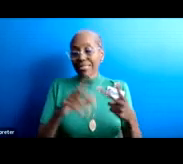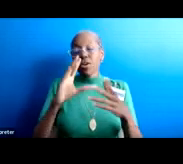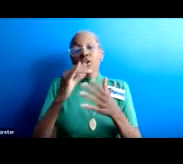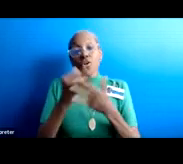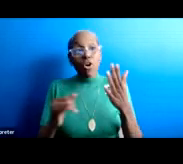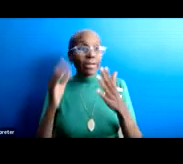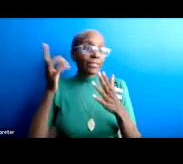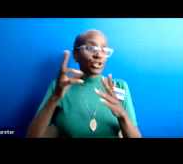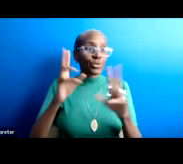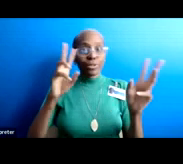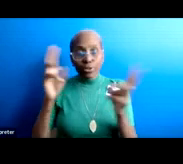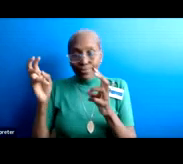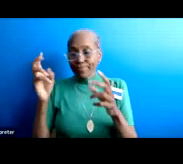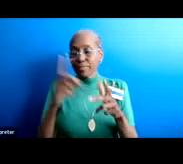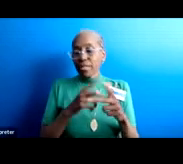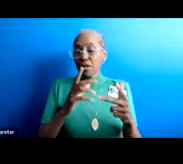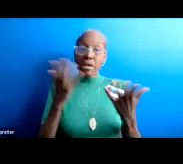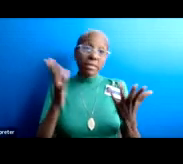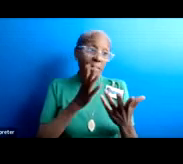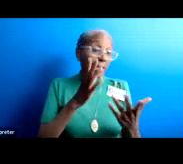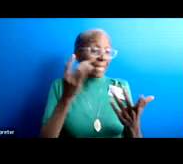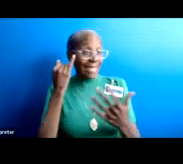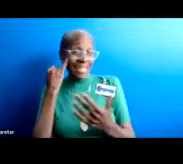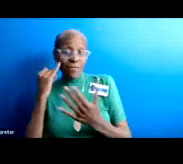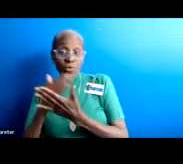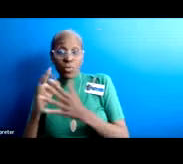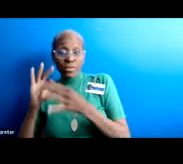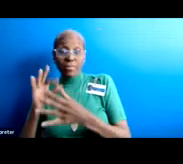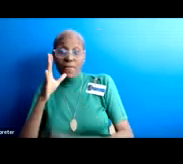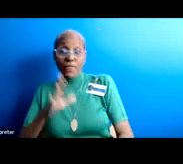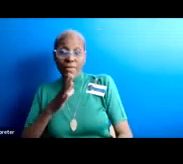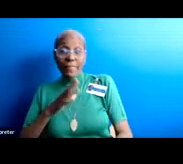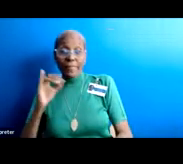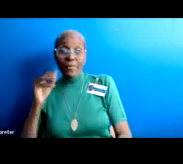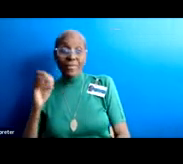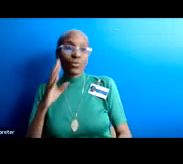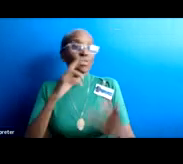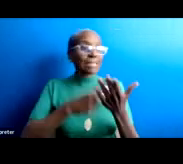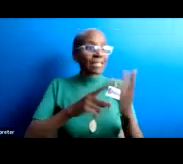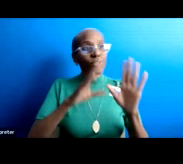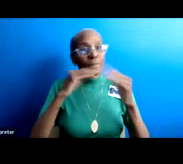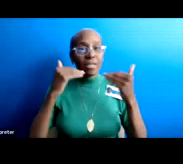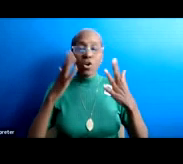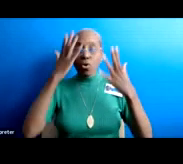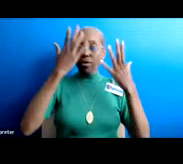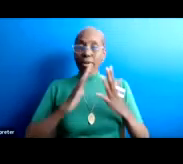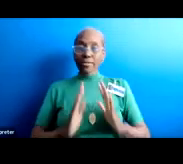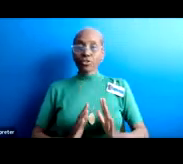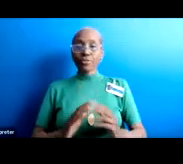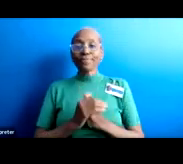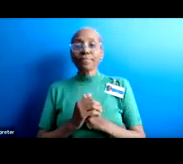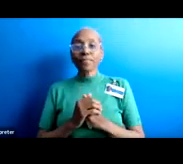terms. If it's a course on feminism, we might be referring to the slight smile on her face or the posture for which Mona Lisa